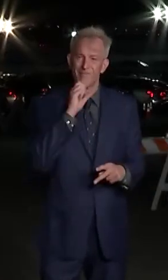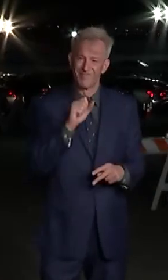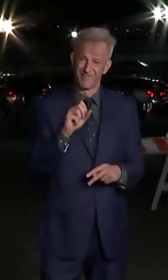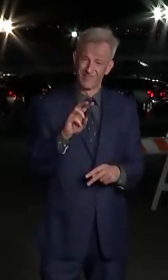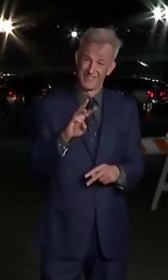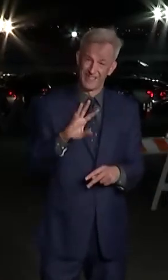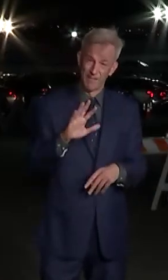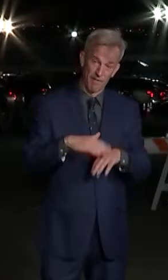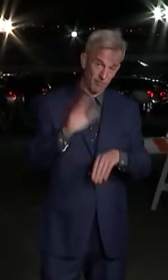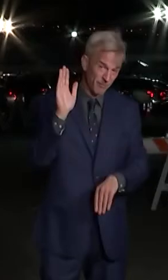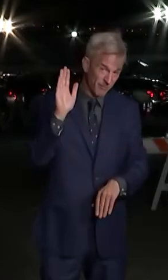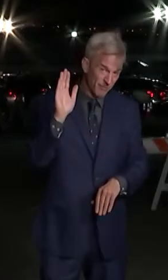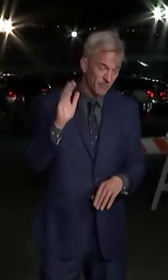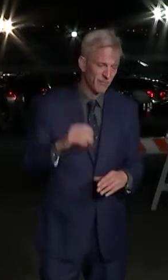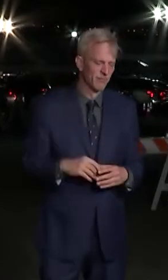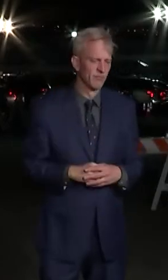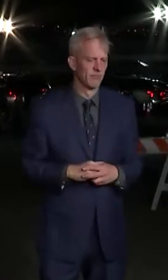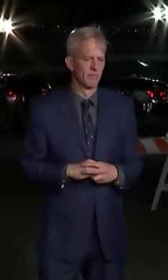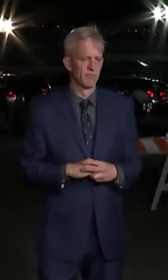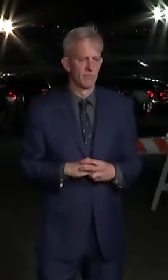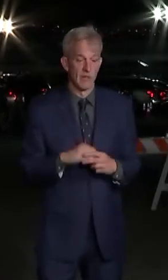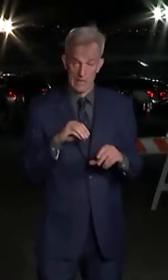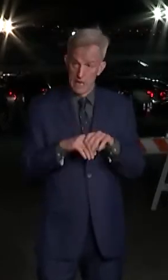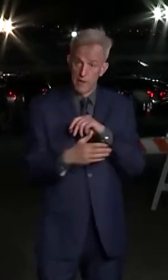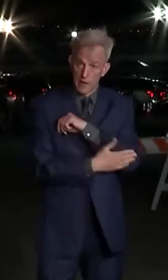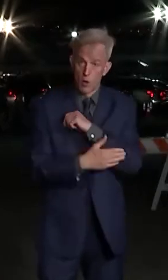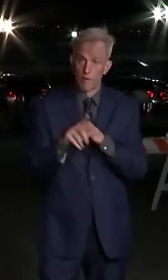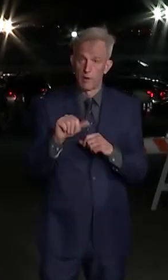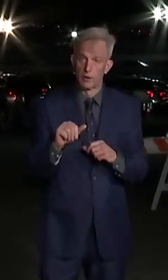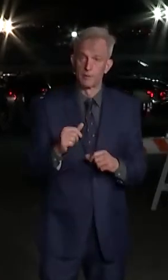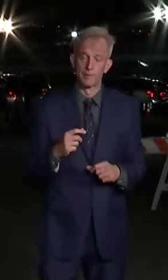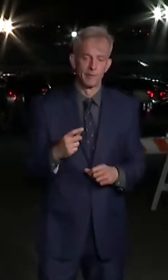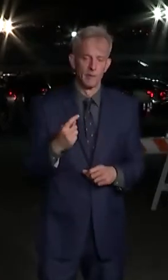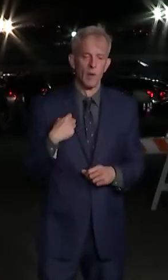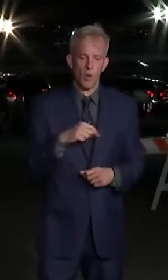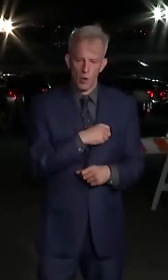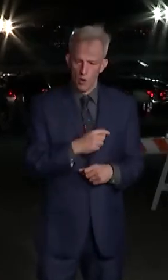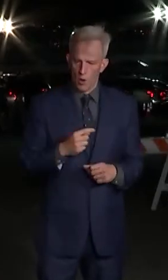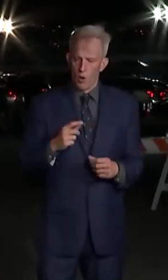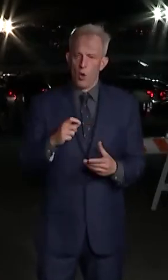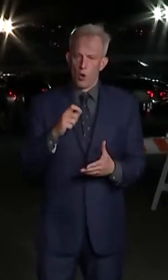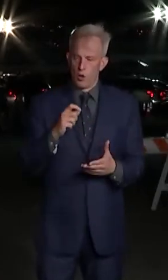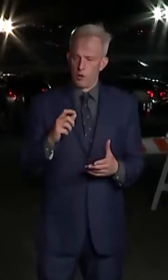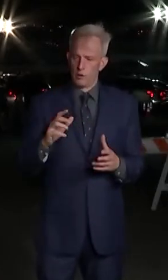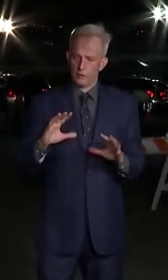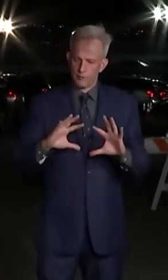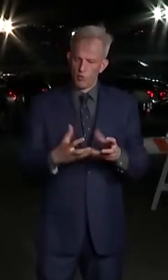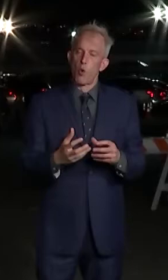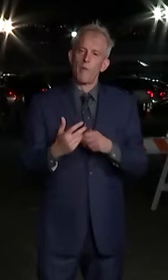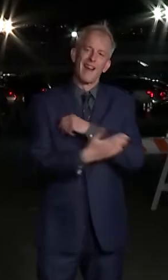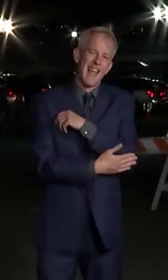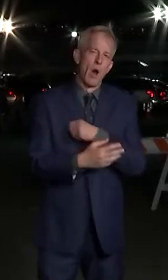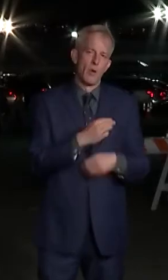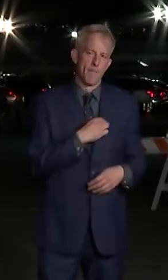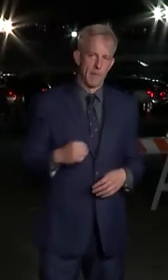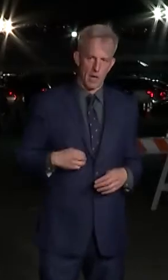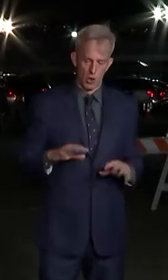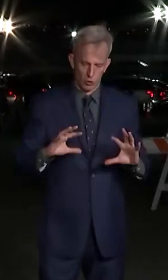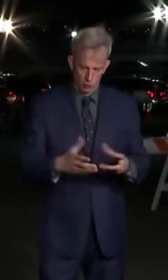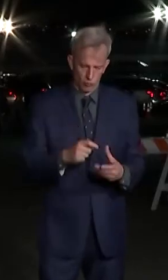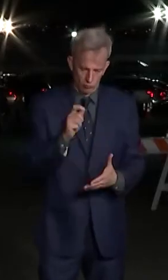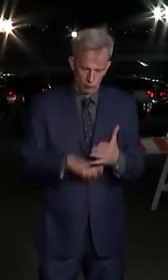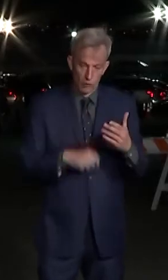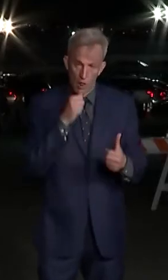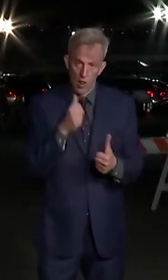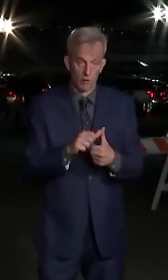of Los Angeles. I convened a group of mayors. We wrote a letter, which is part of the answer to your second question, to our